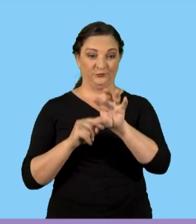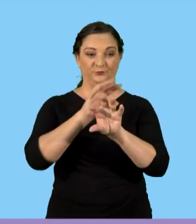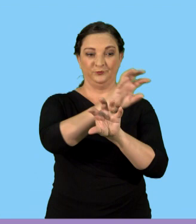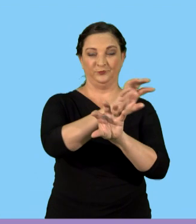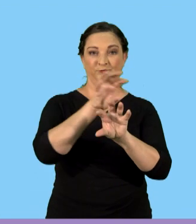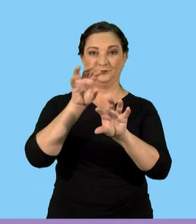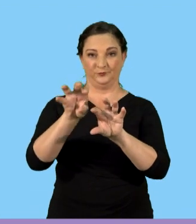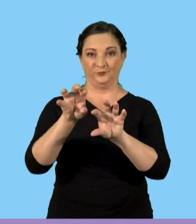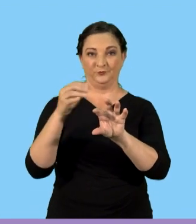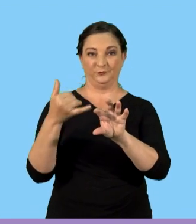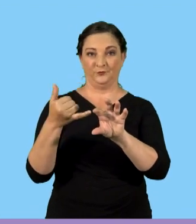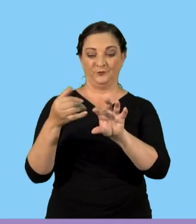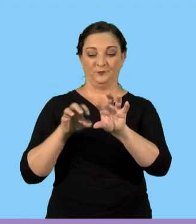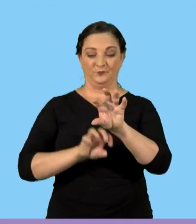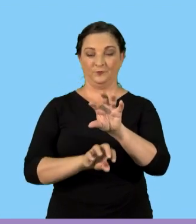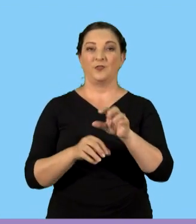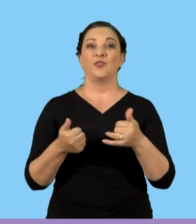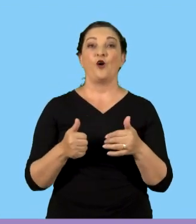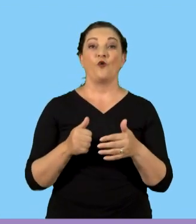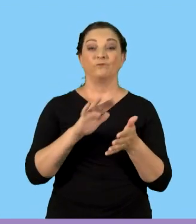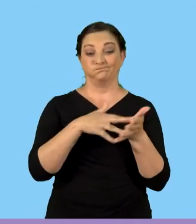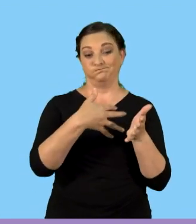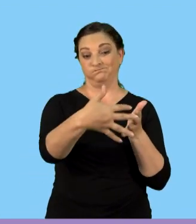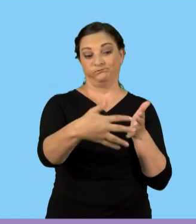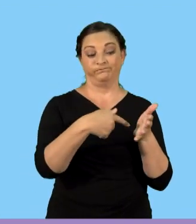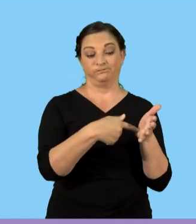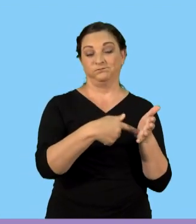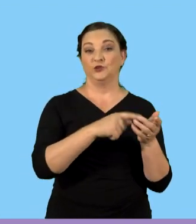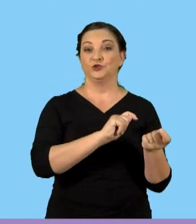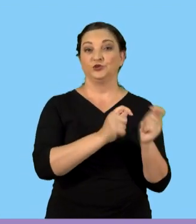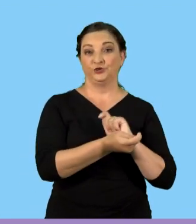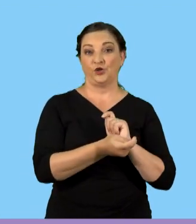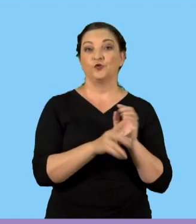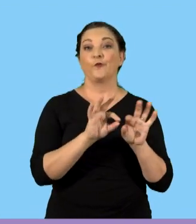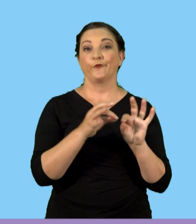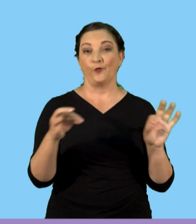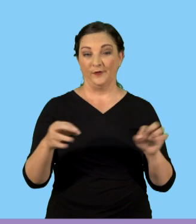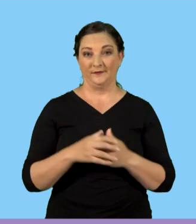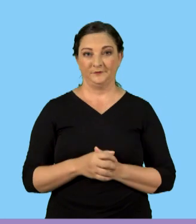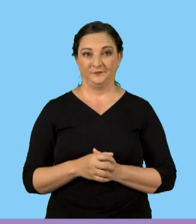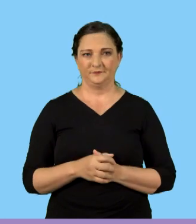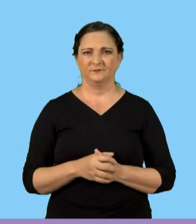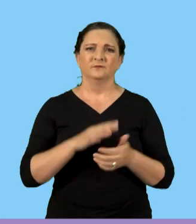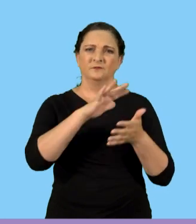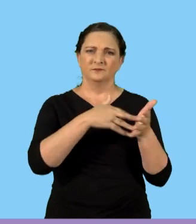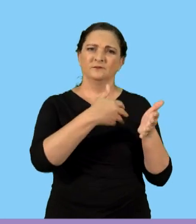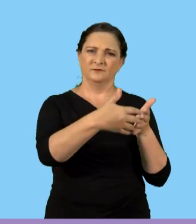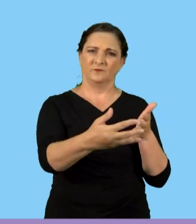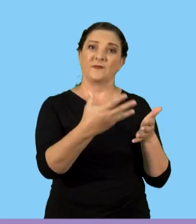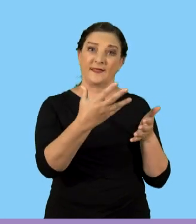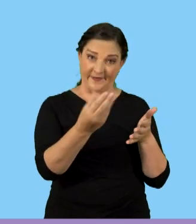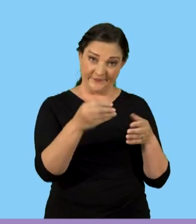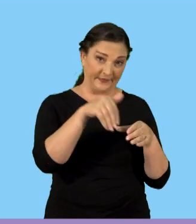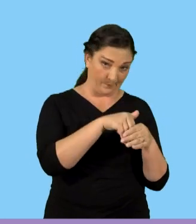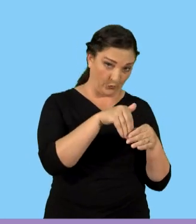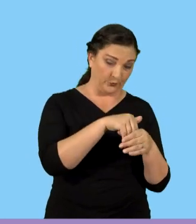table presentation to formulas. Now, we are given the following table. Now, this table has input values and